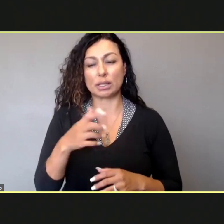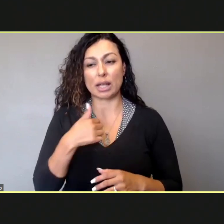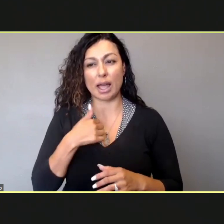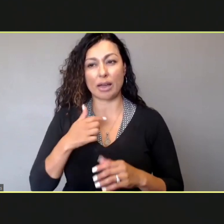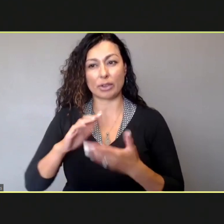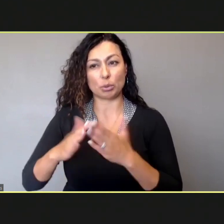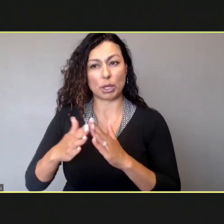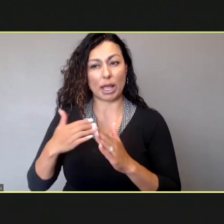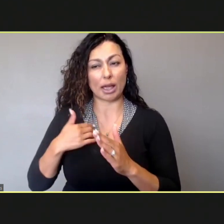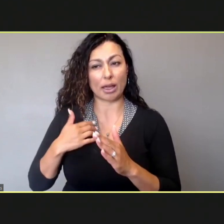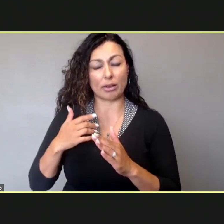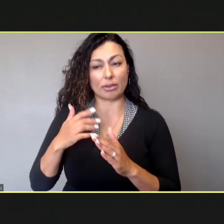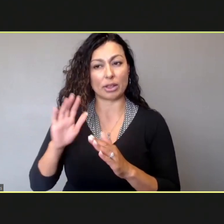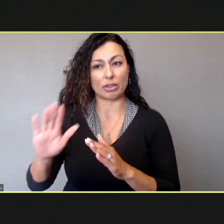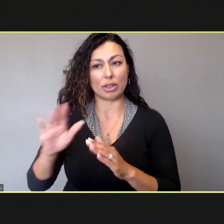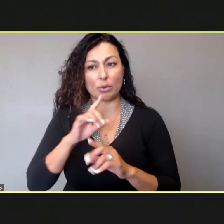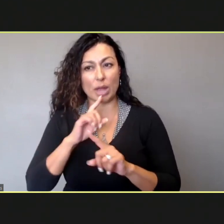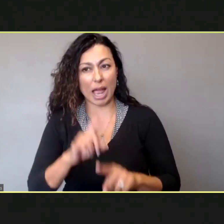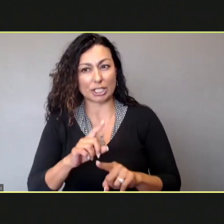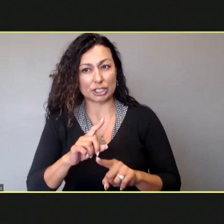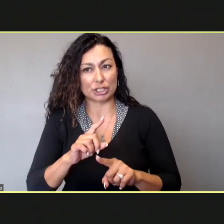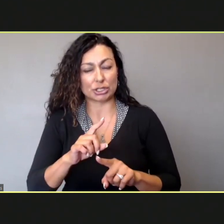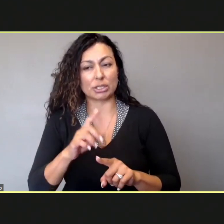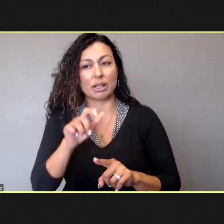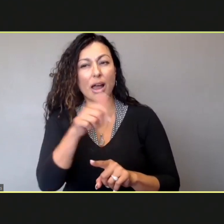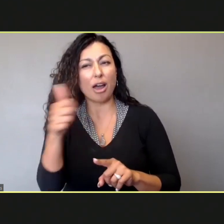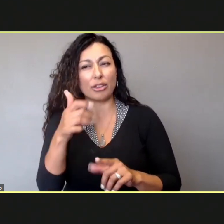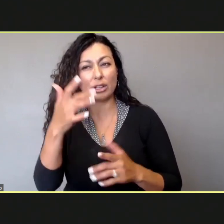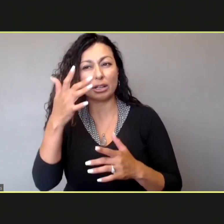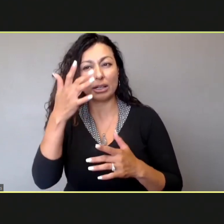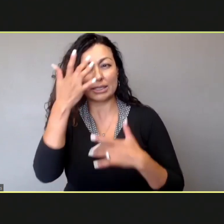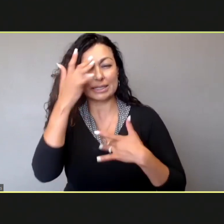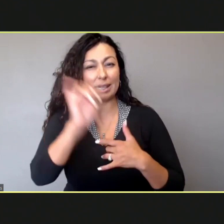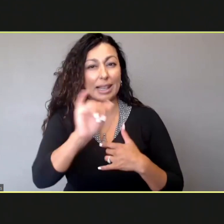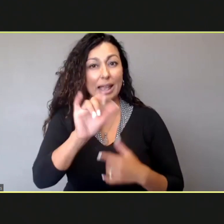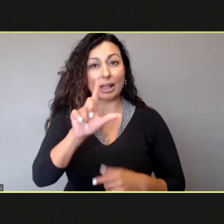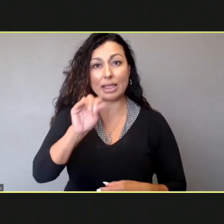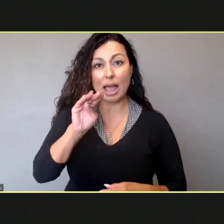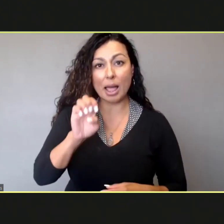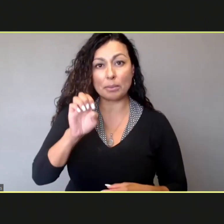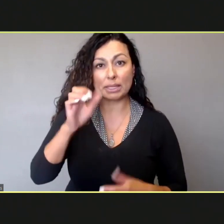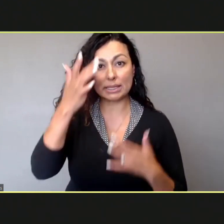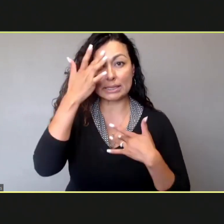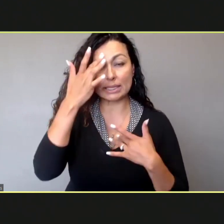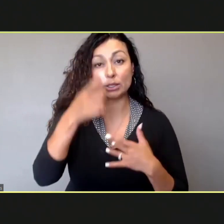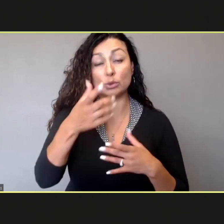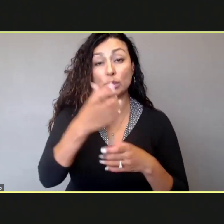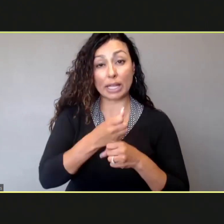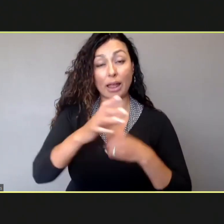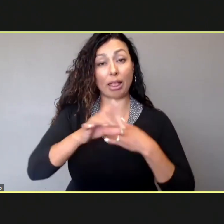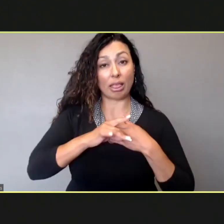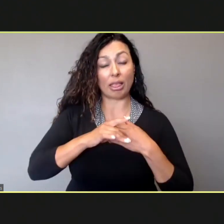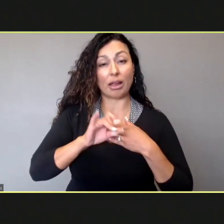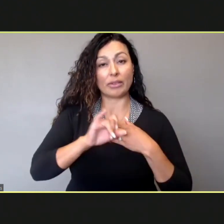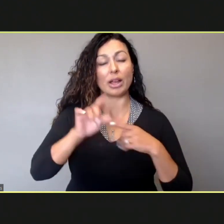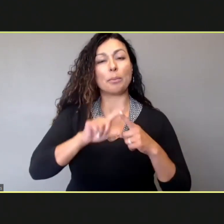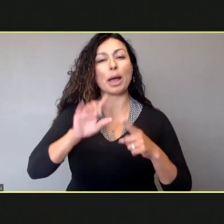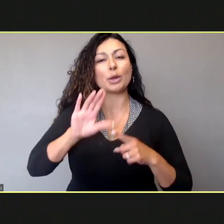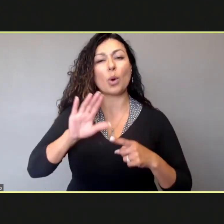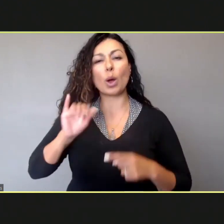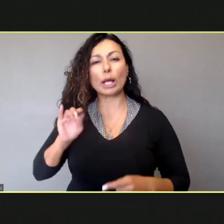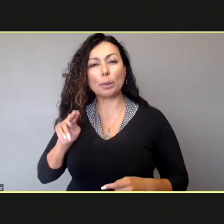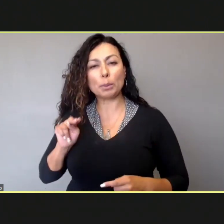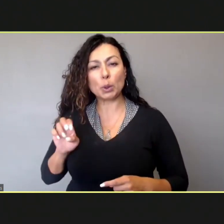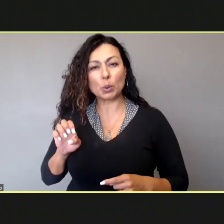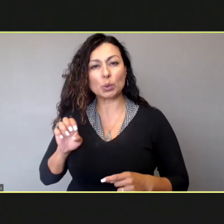reaction that's causing the problem, like other diseases like Lyme disease, which is, you get the infection, but it's the immune reaction that actually gives